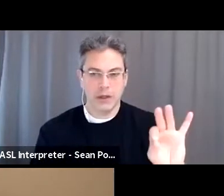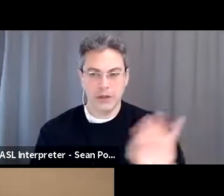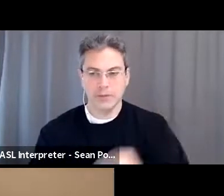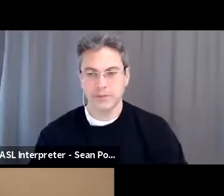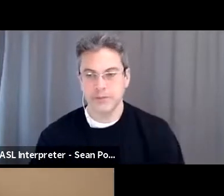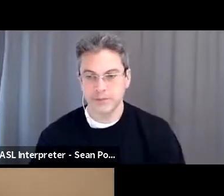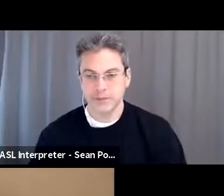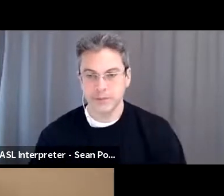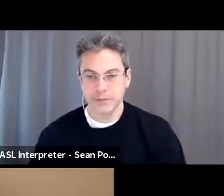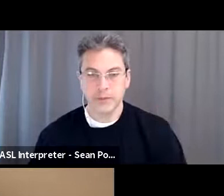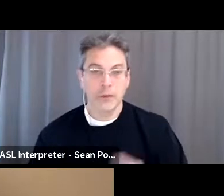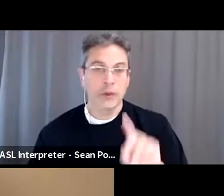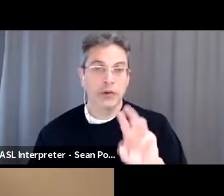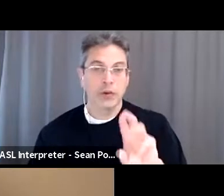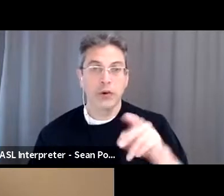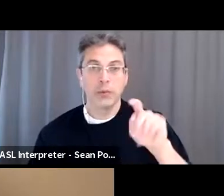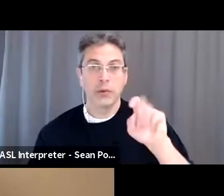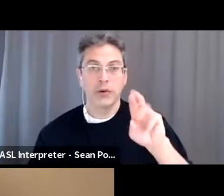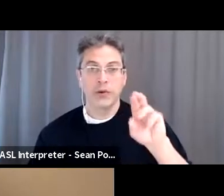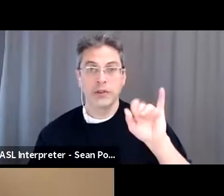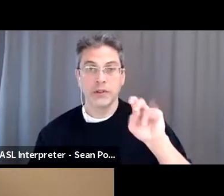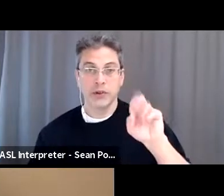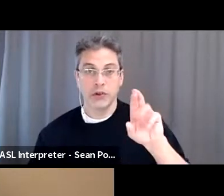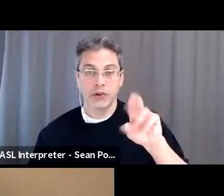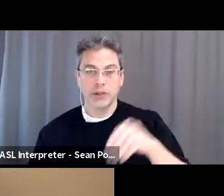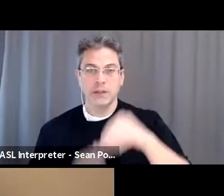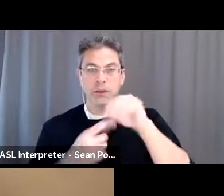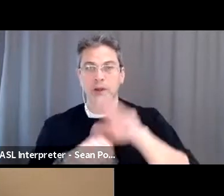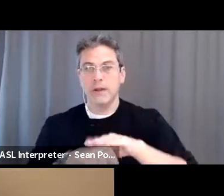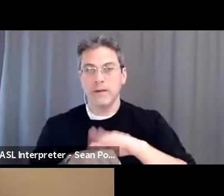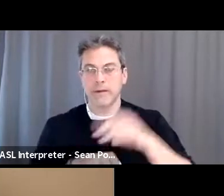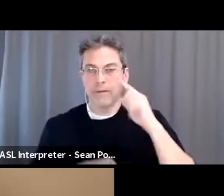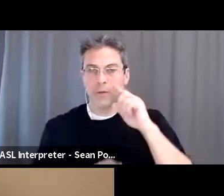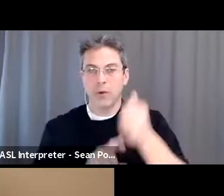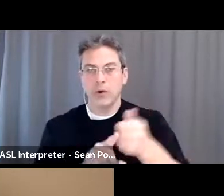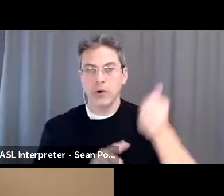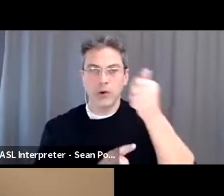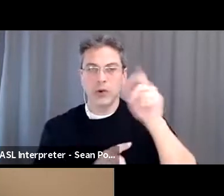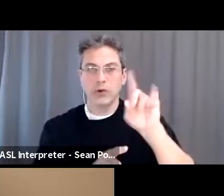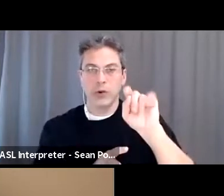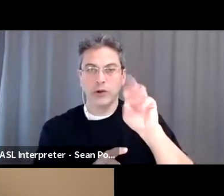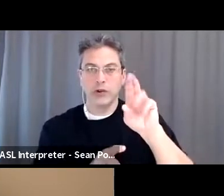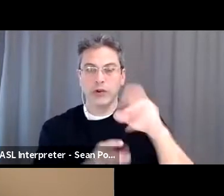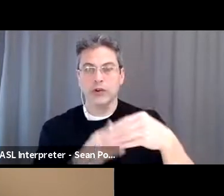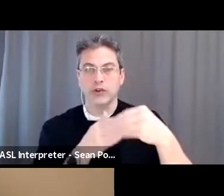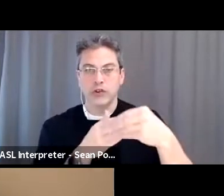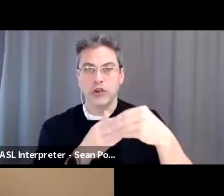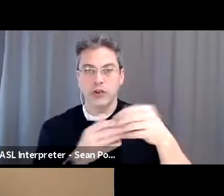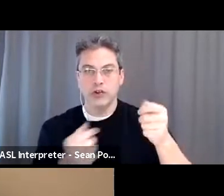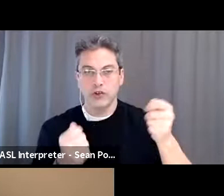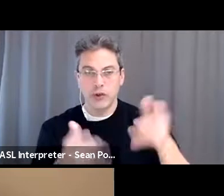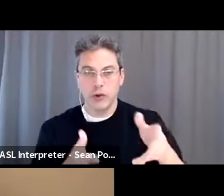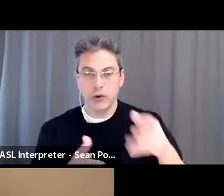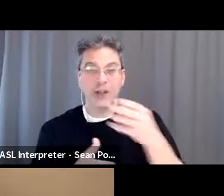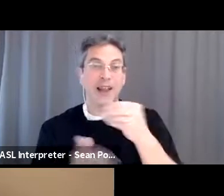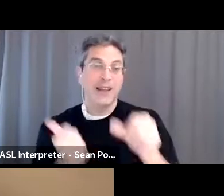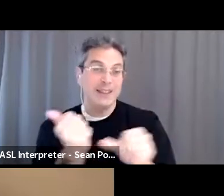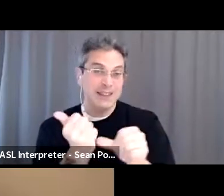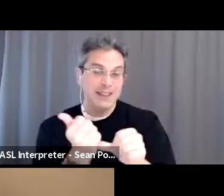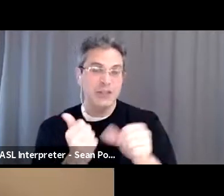Dr. Peter Singer is a special advisor to the Director General and Assistant Director General of the World Health